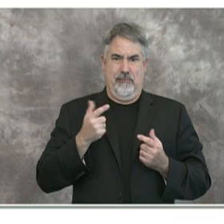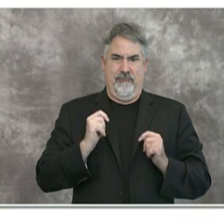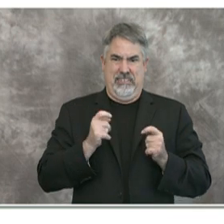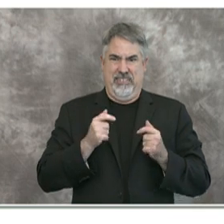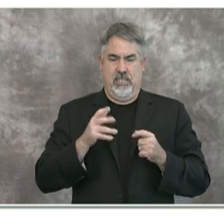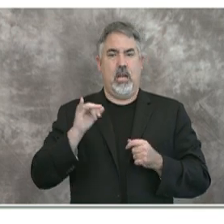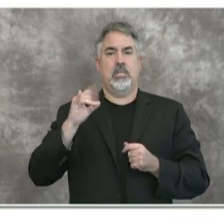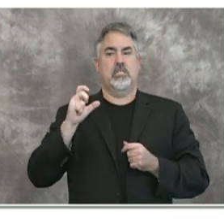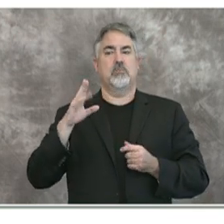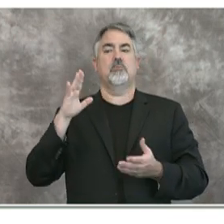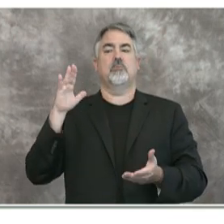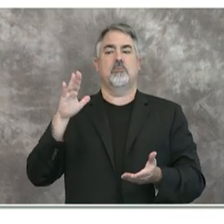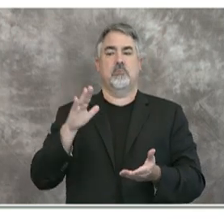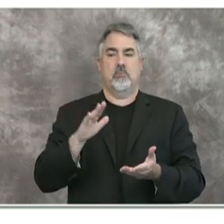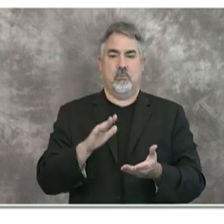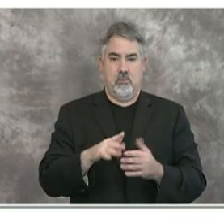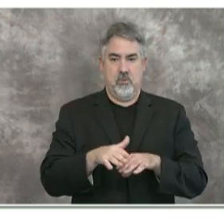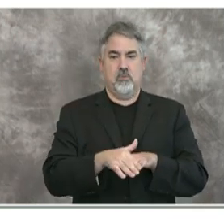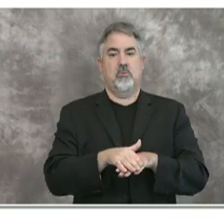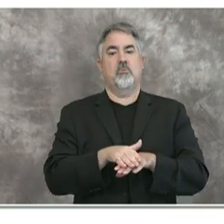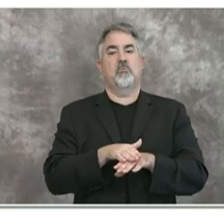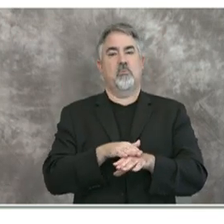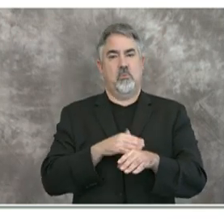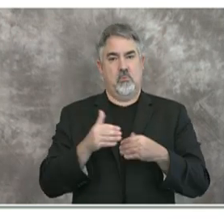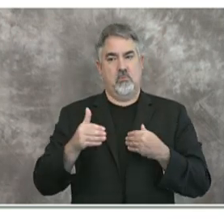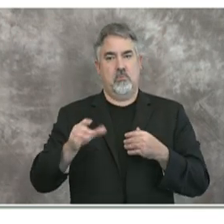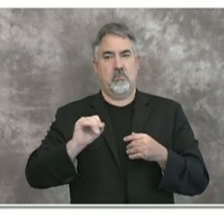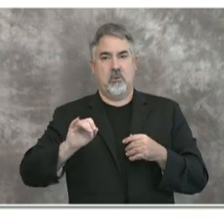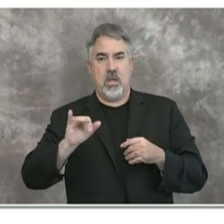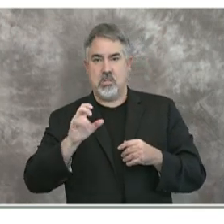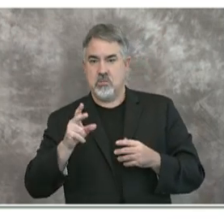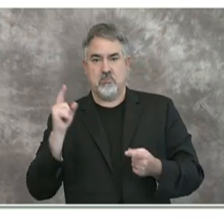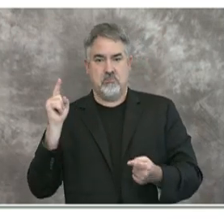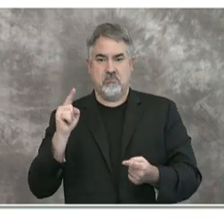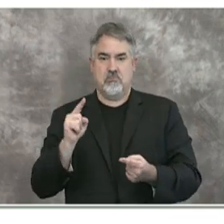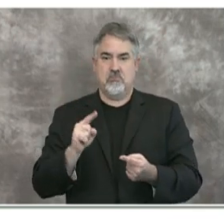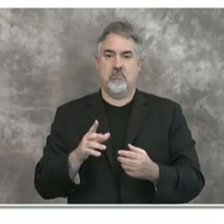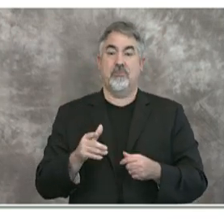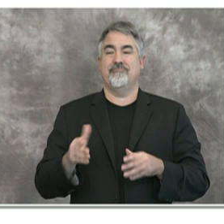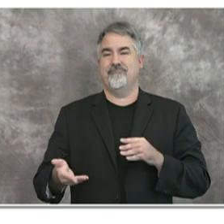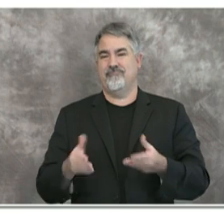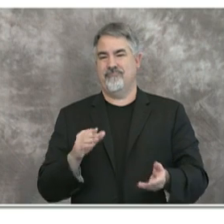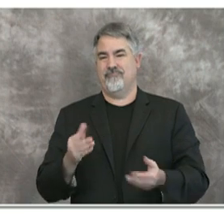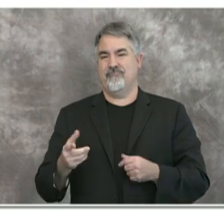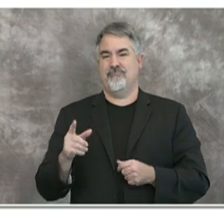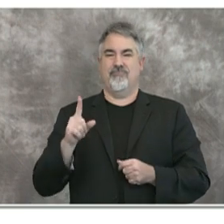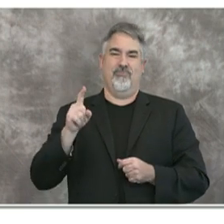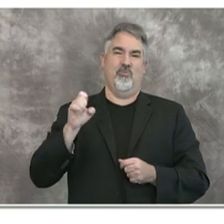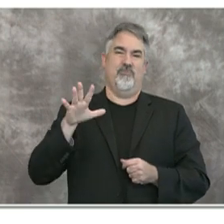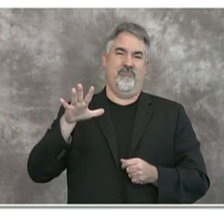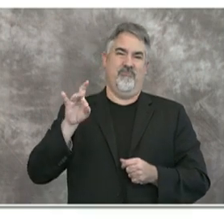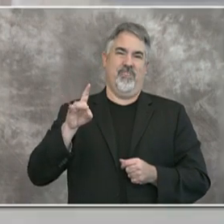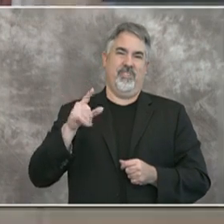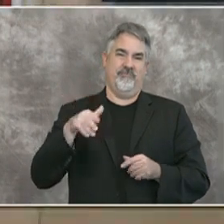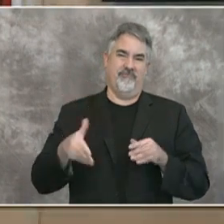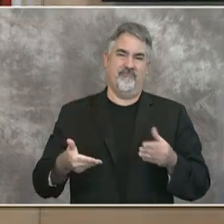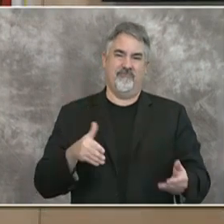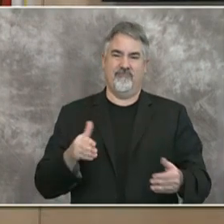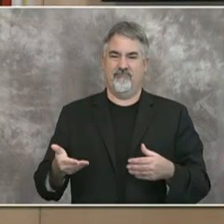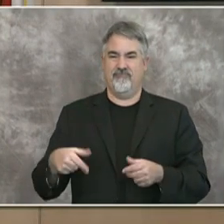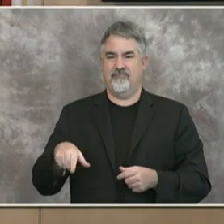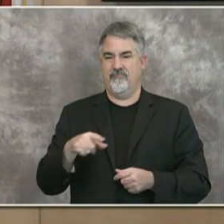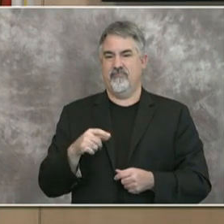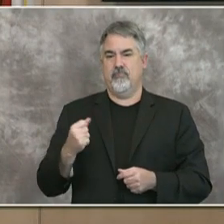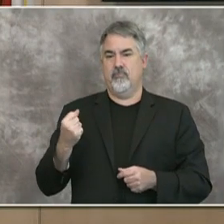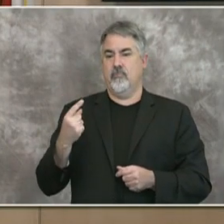utilization, doubling time of every 35 days, and then the unfortunate loss of life now standing at 158. With that, I'll turn it over to Dr.